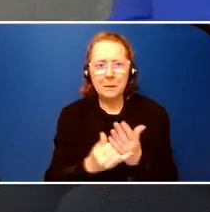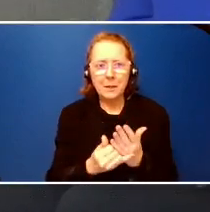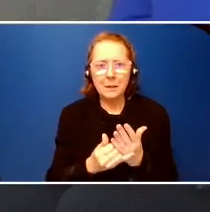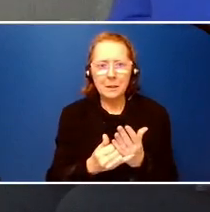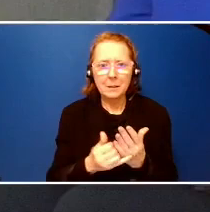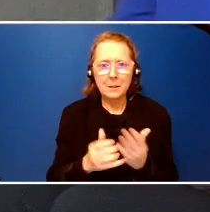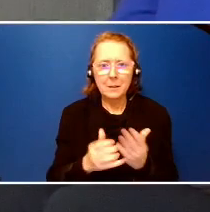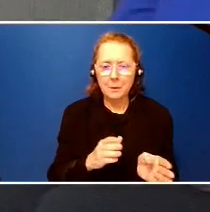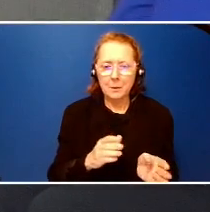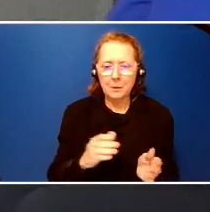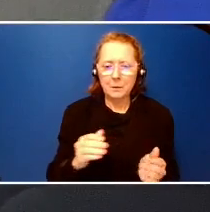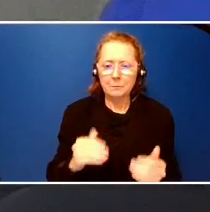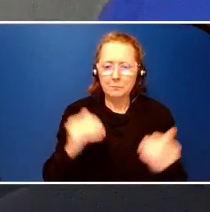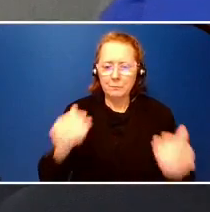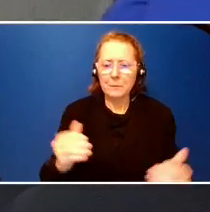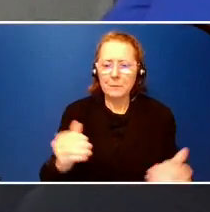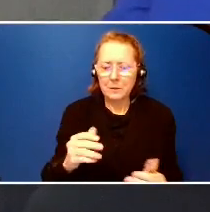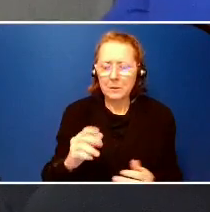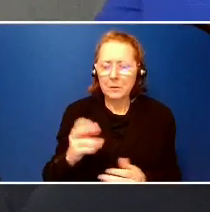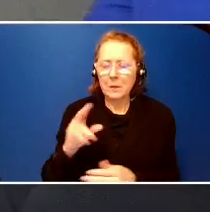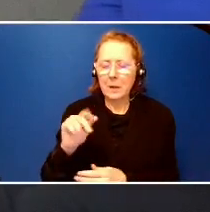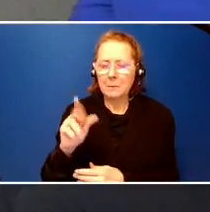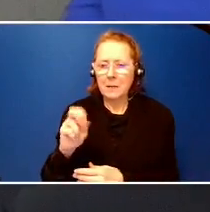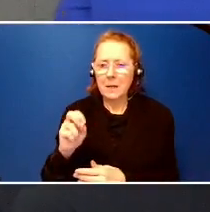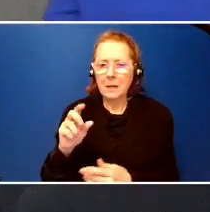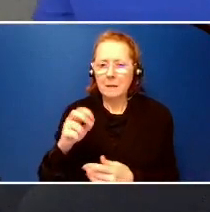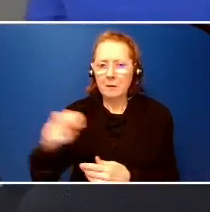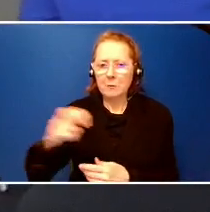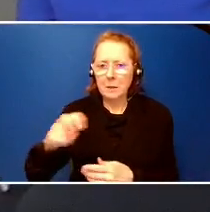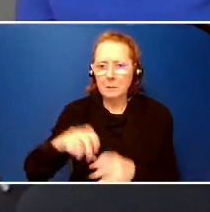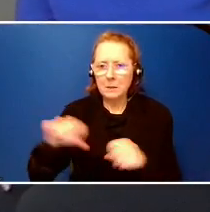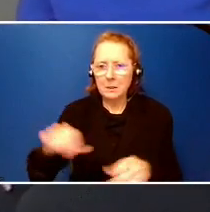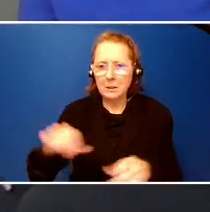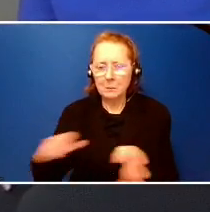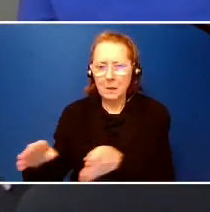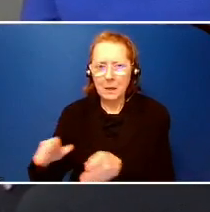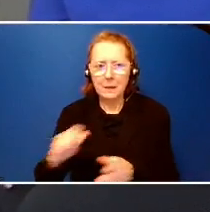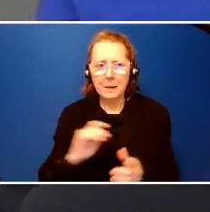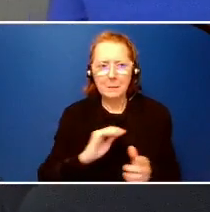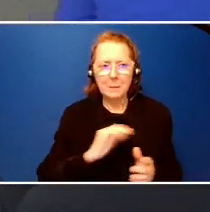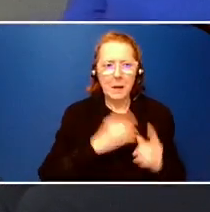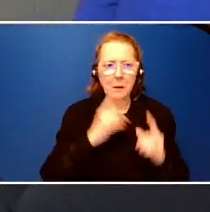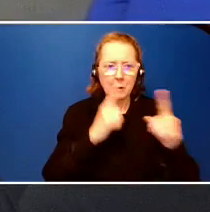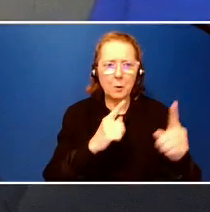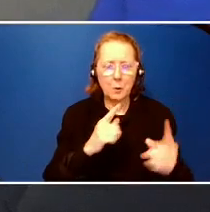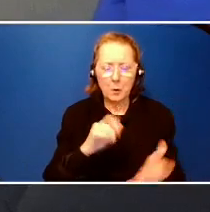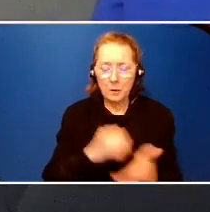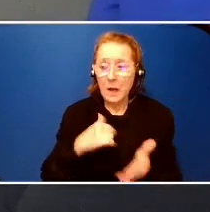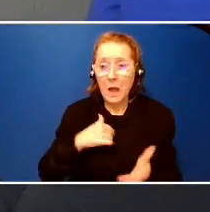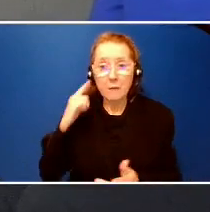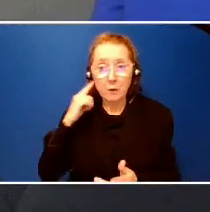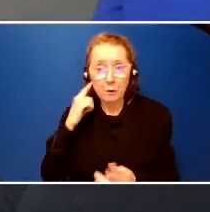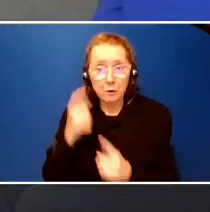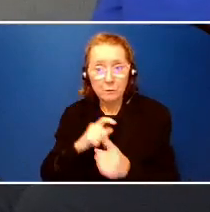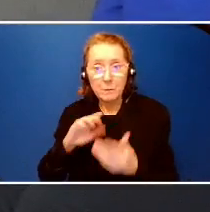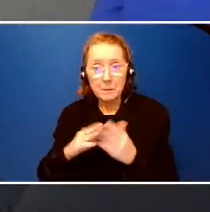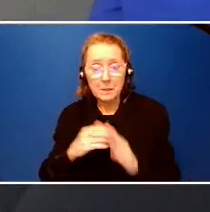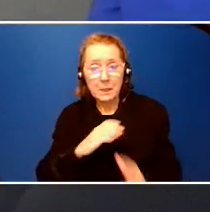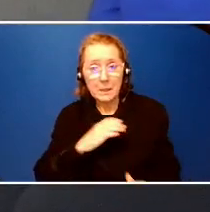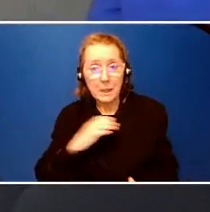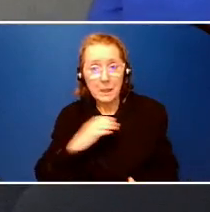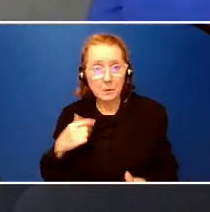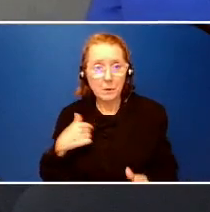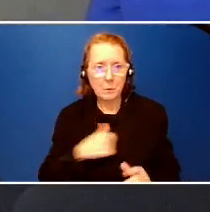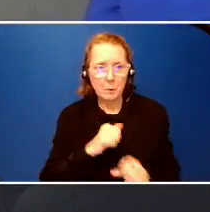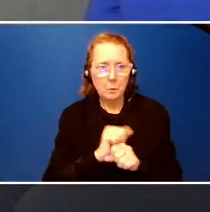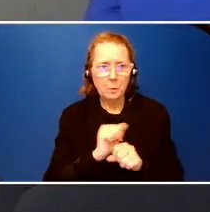the transportation system plan has been the goal that I've heard from the City Council, and we're definitely working towards